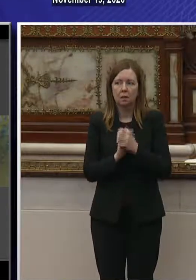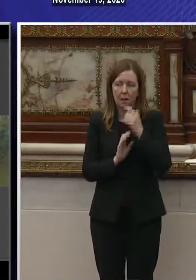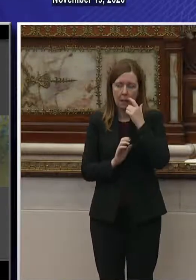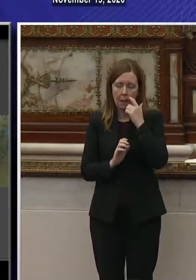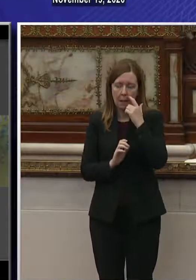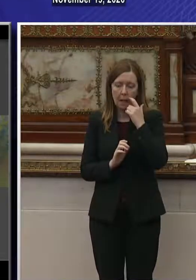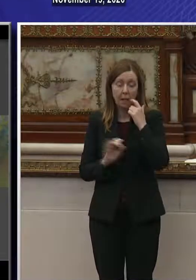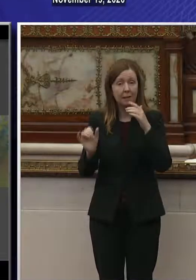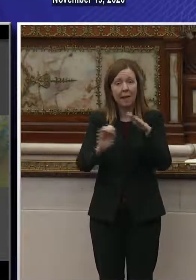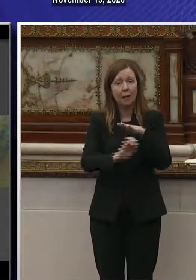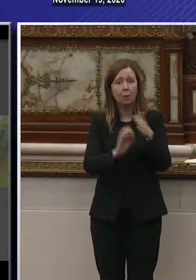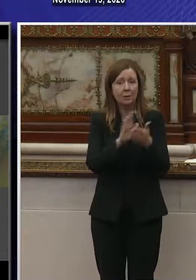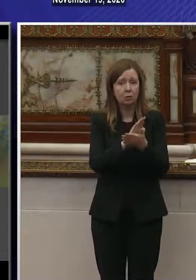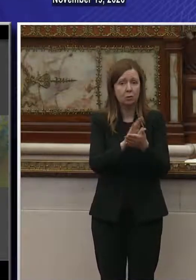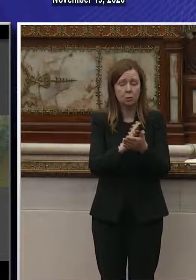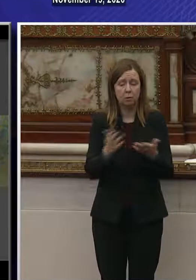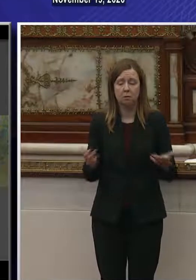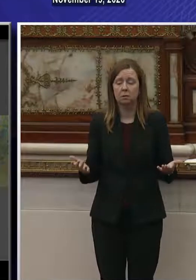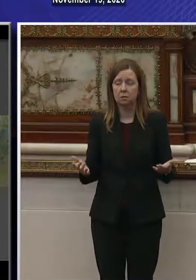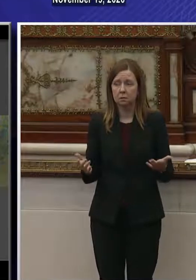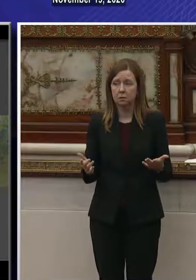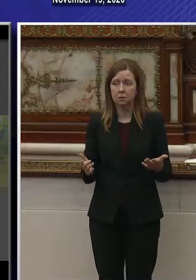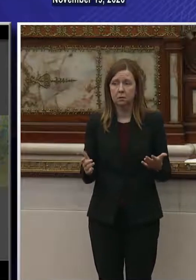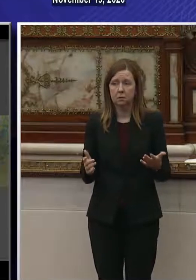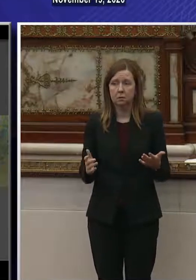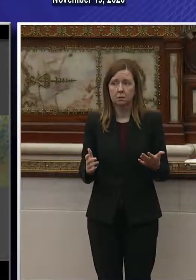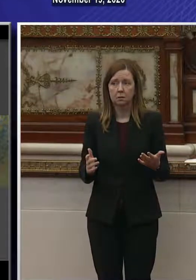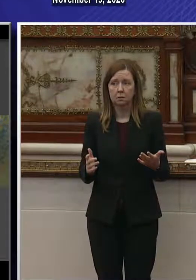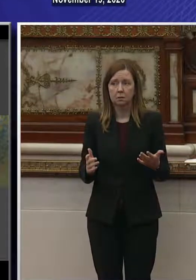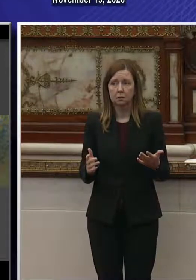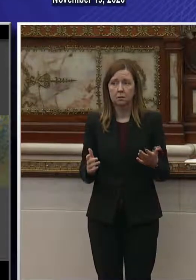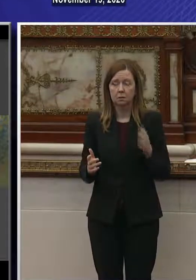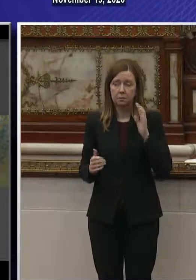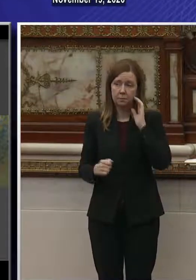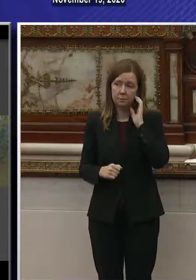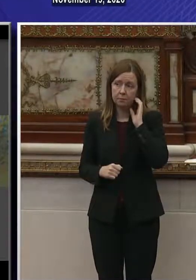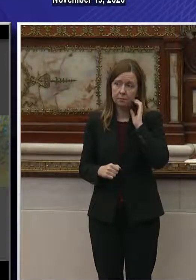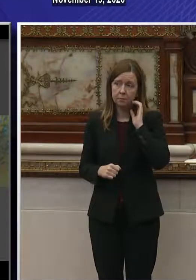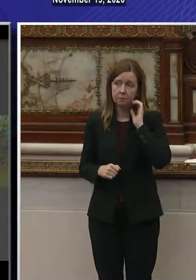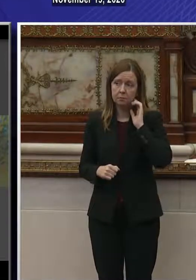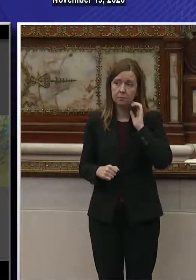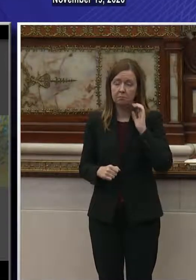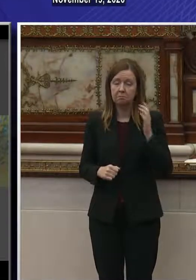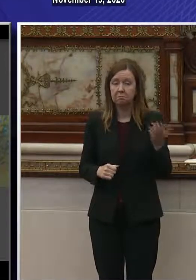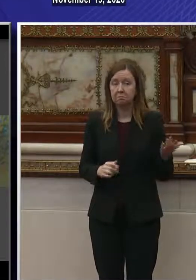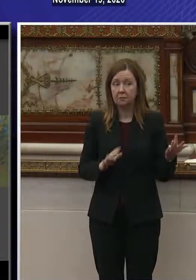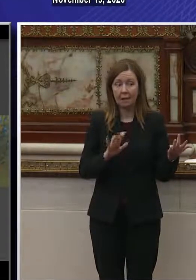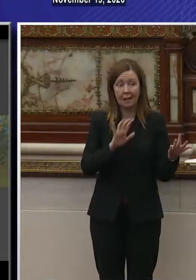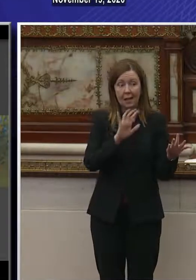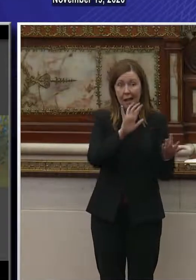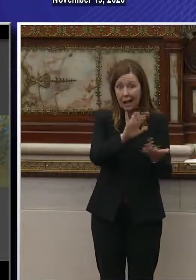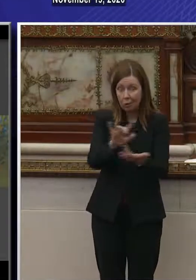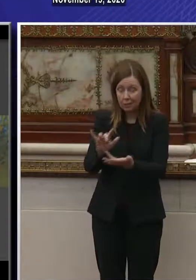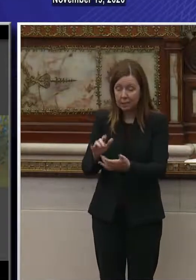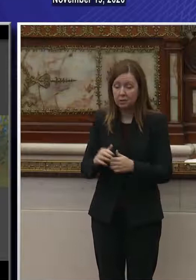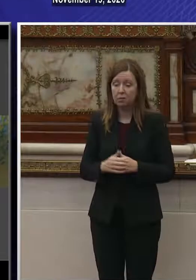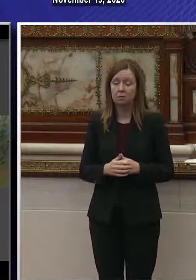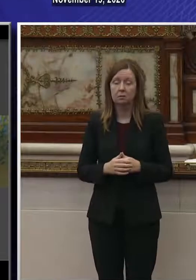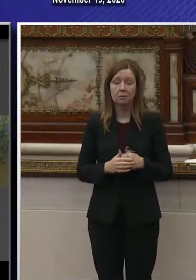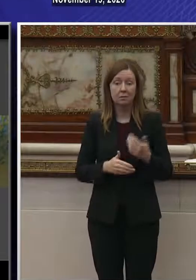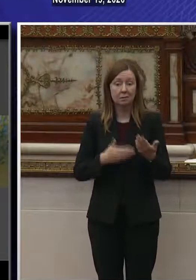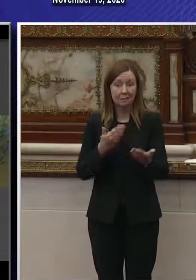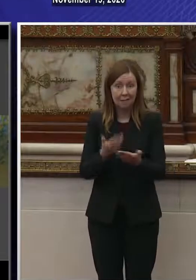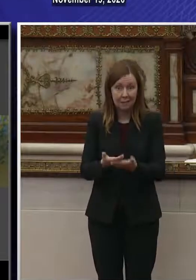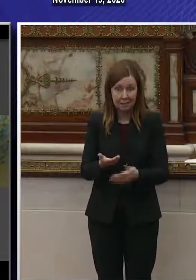elementary schools, right, functioning within your network of either outreach or destination. I mean,